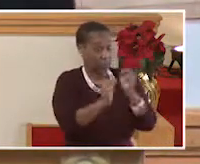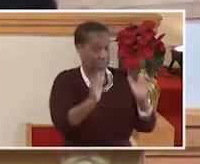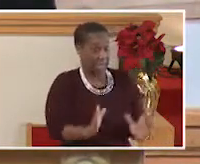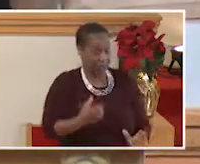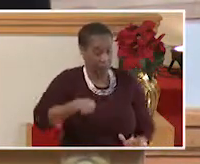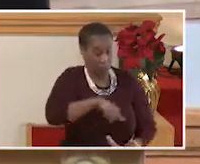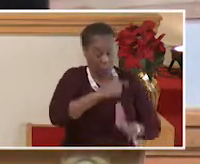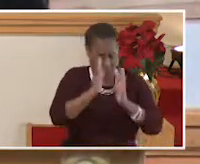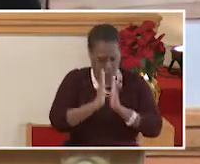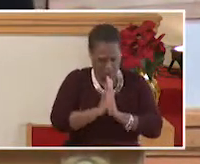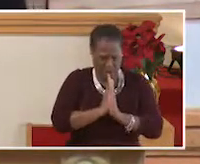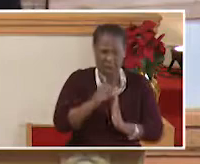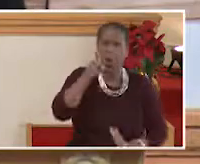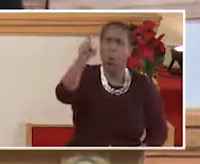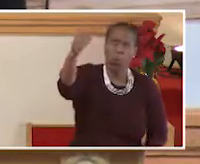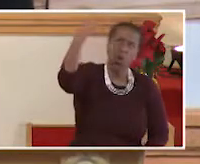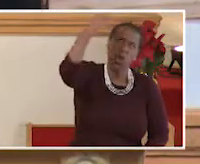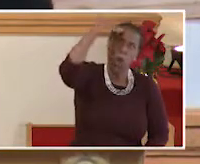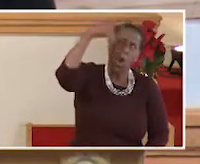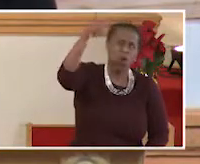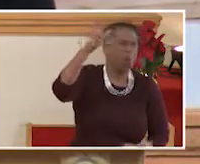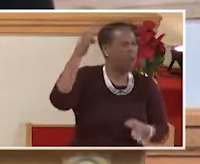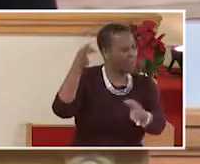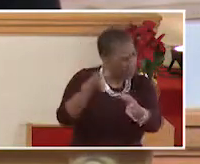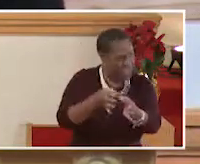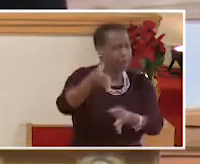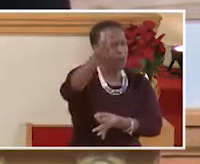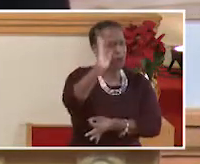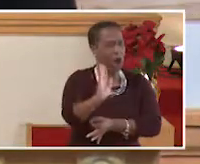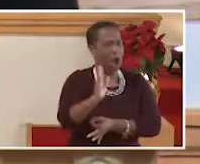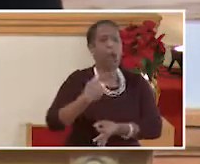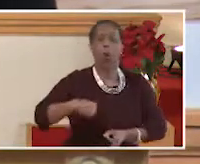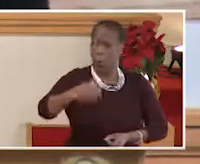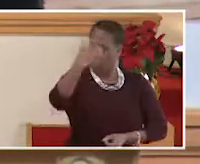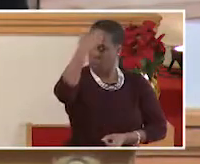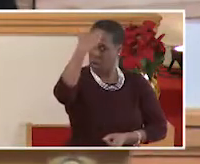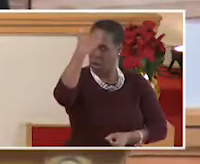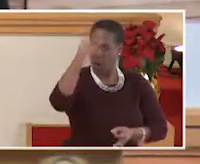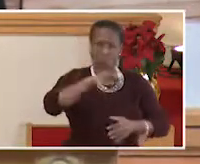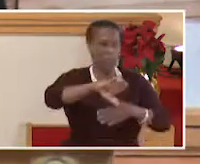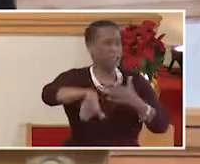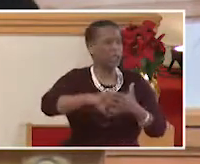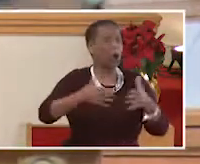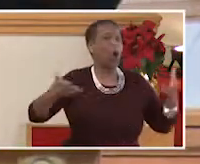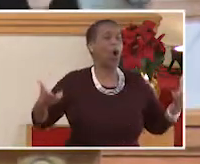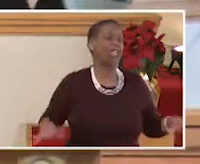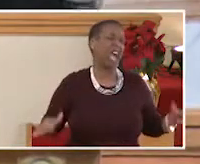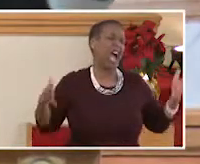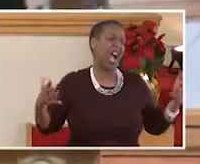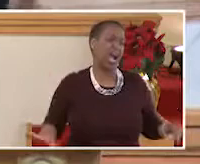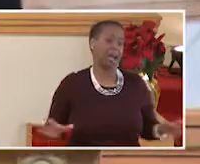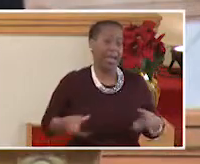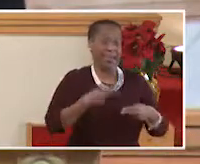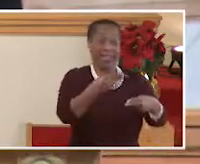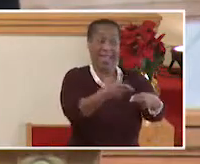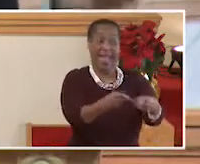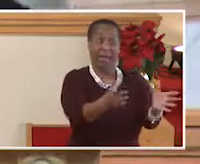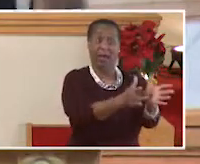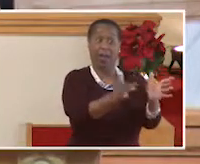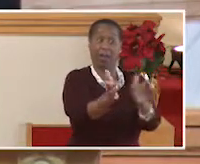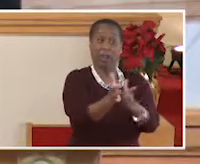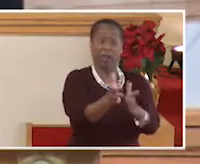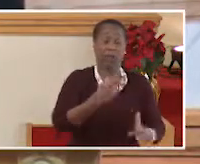we know you to be a faithful God, we count it all done. In the name of Jesus, all of us who love you, God,